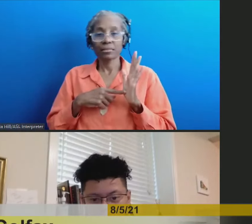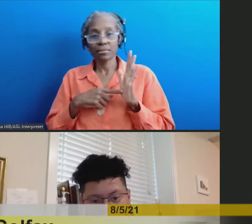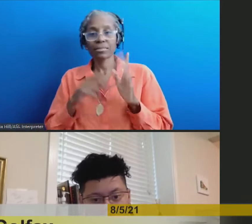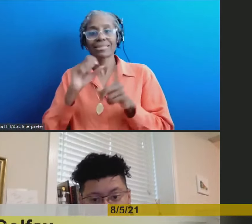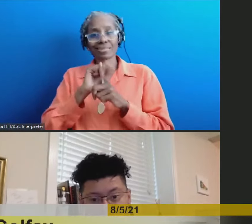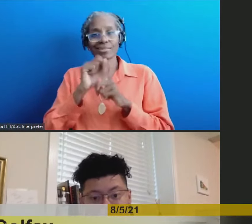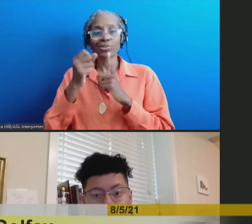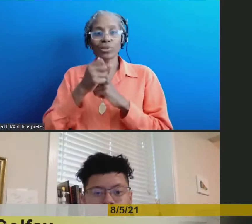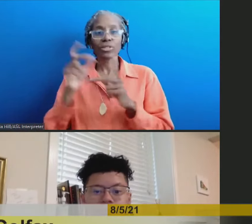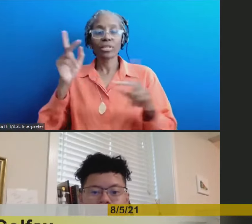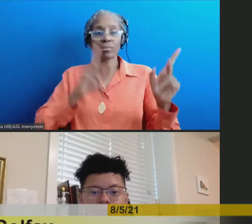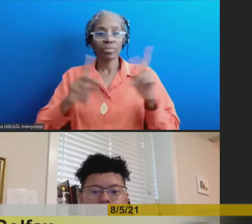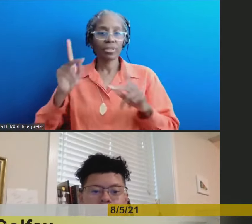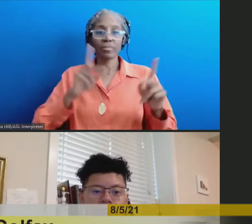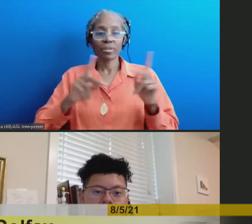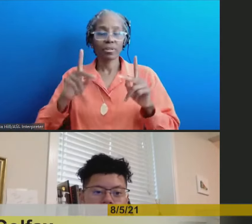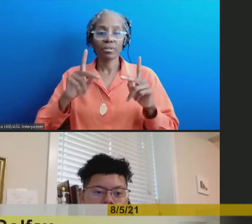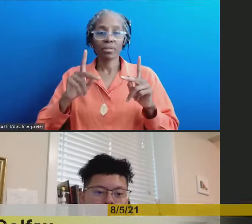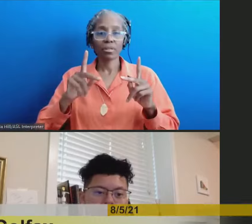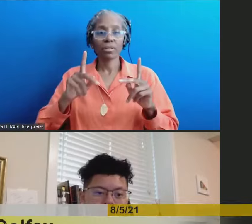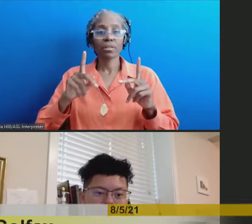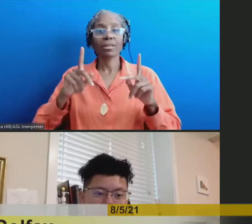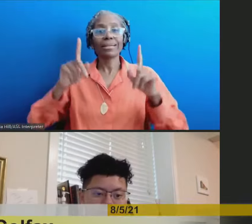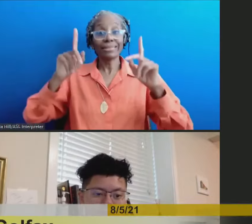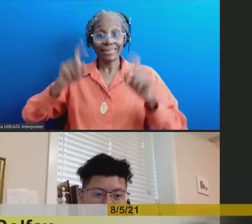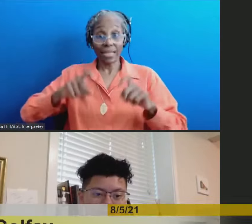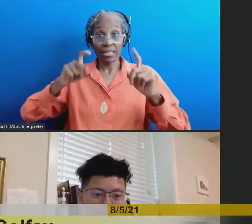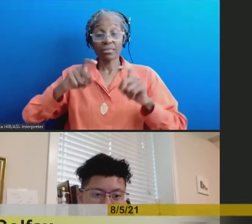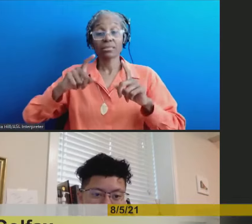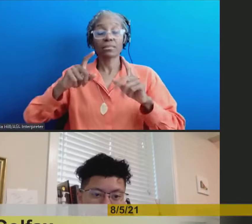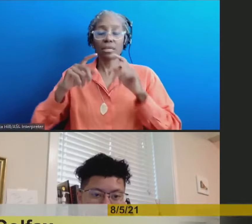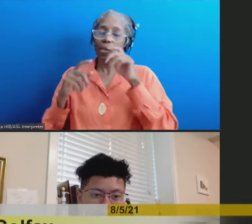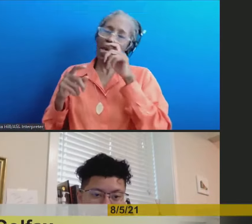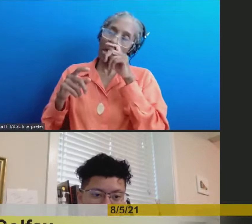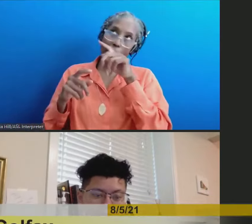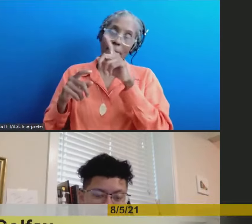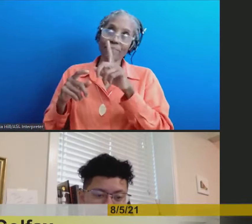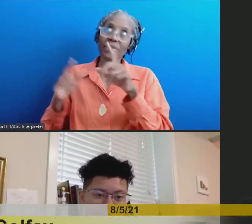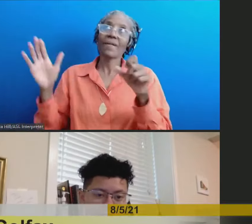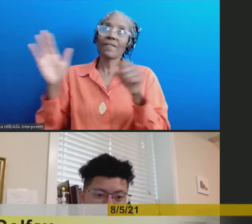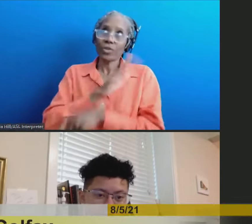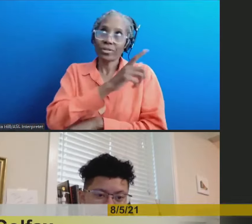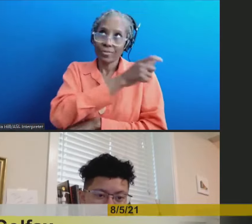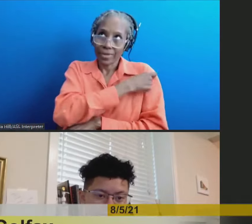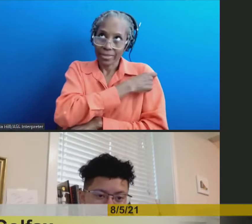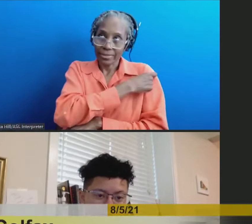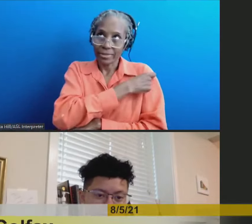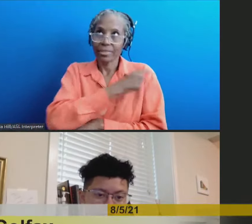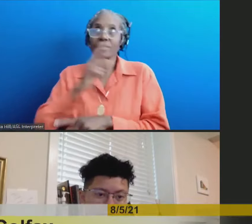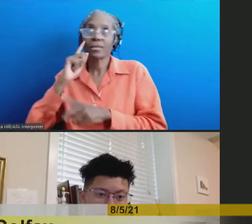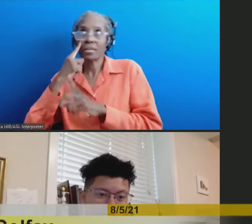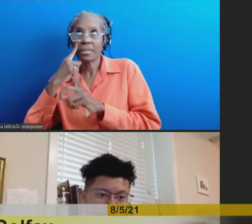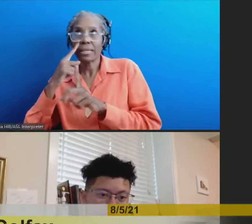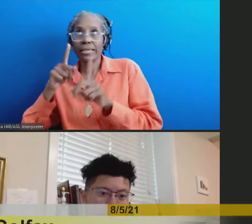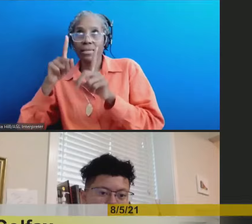situation where if people have tested, so if they're fully vaccinated and tested positive,